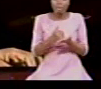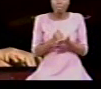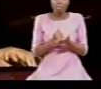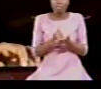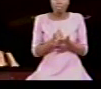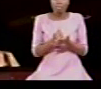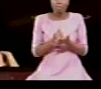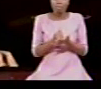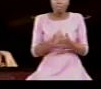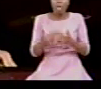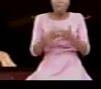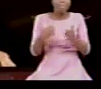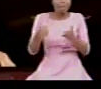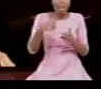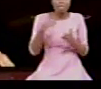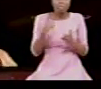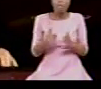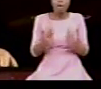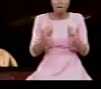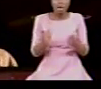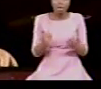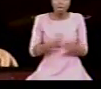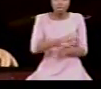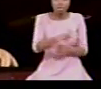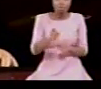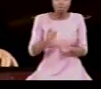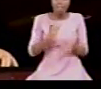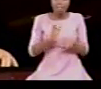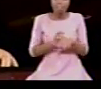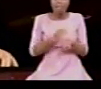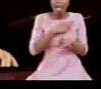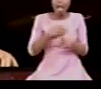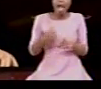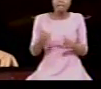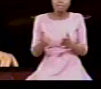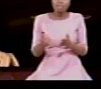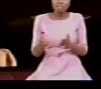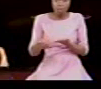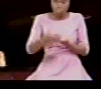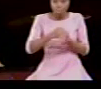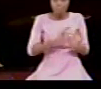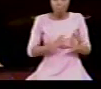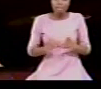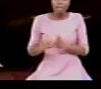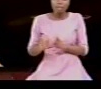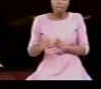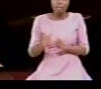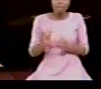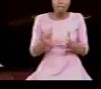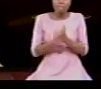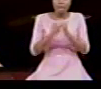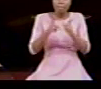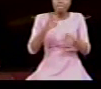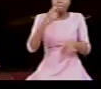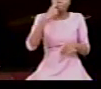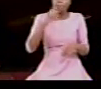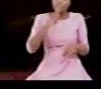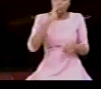Actually, before anyone can sow effectively and reap accordingly, such a one must be